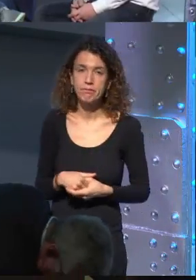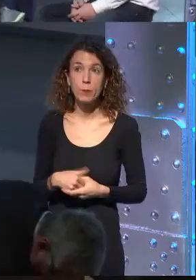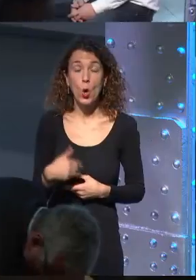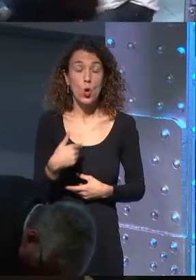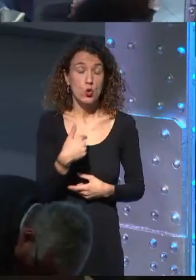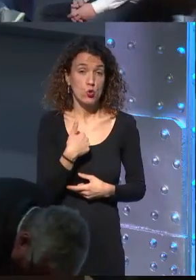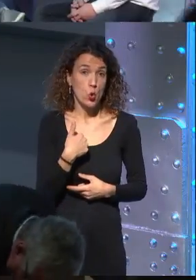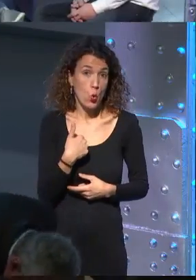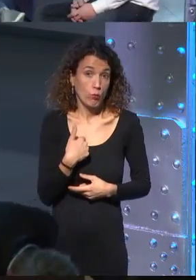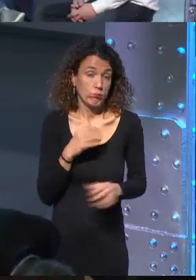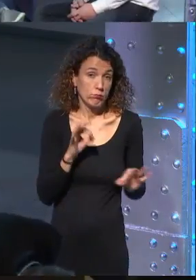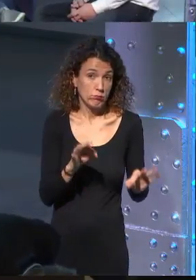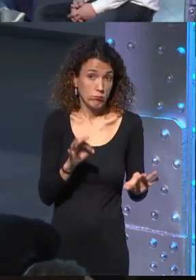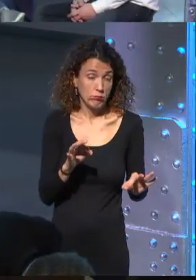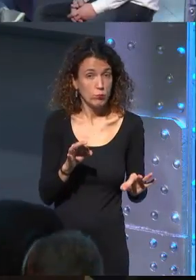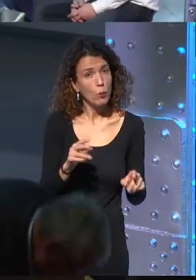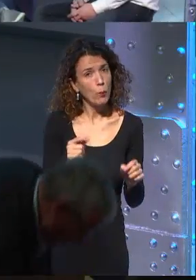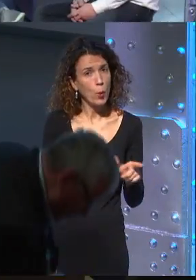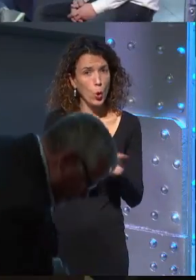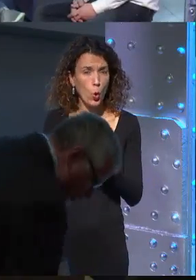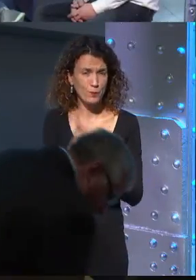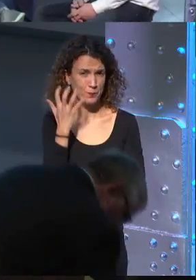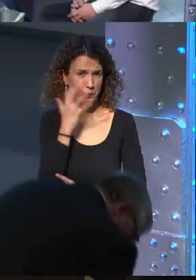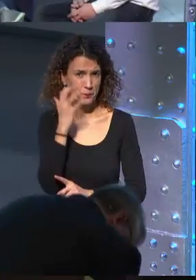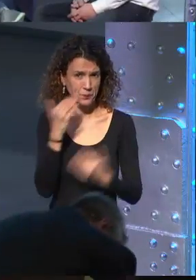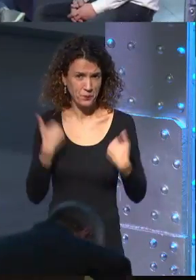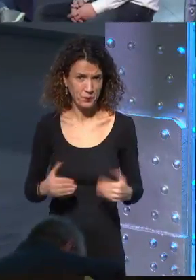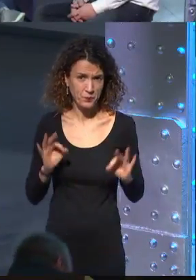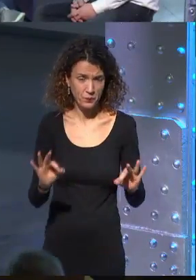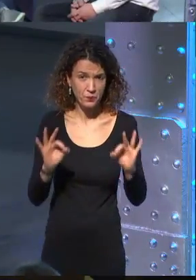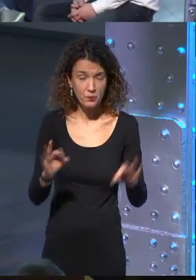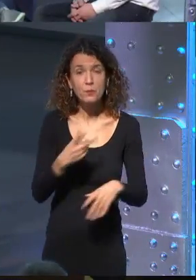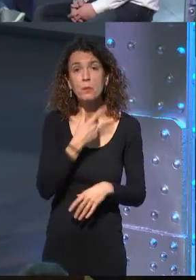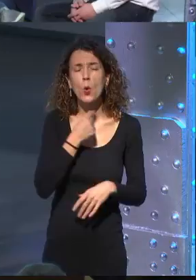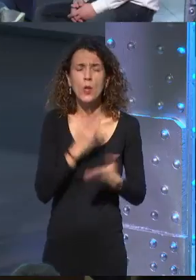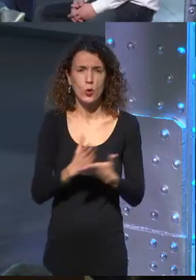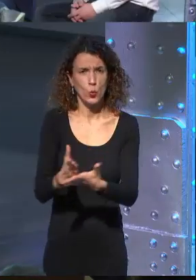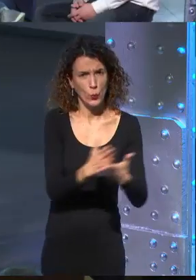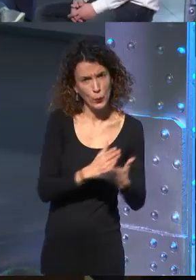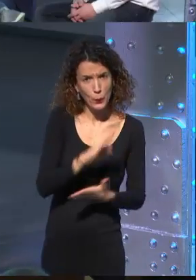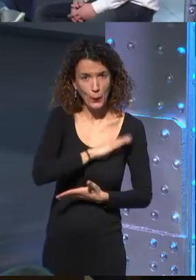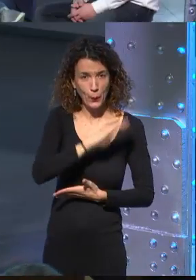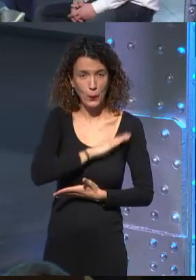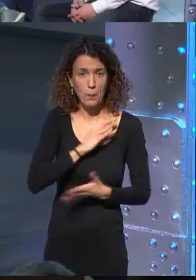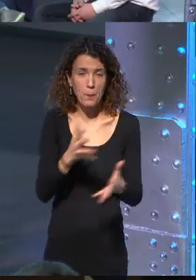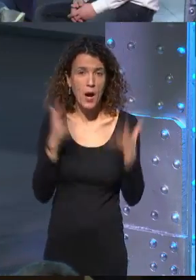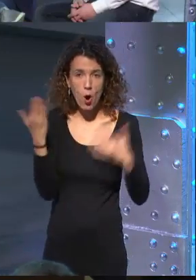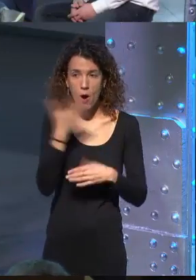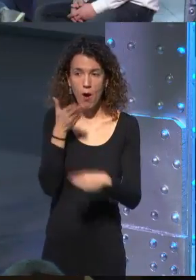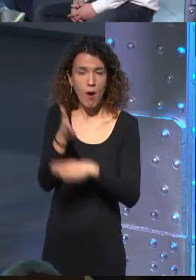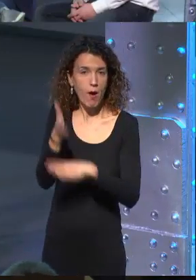a classroom is devoted to other things that can be taught better. Well,